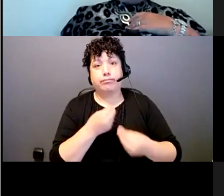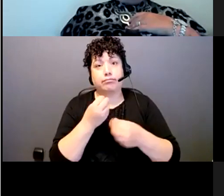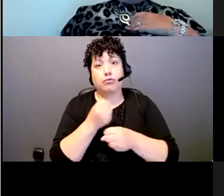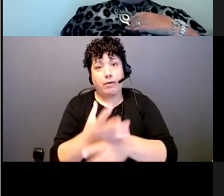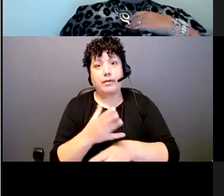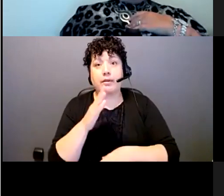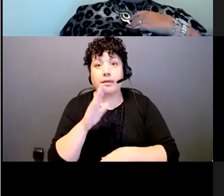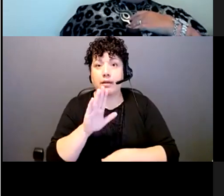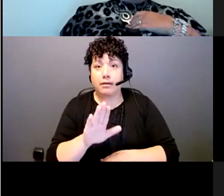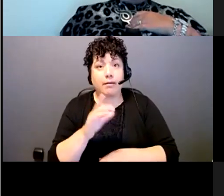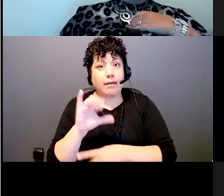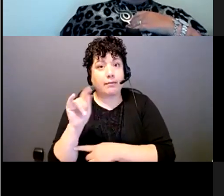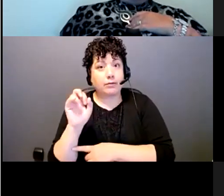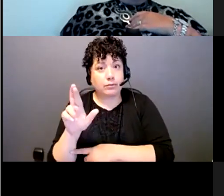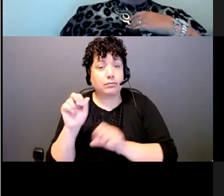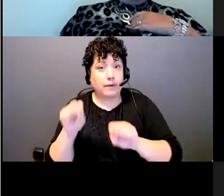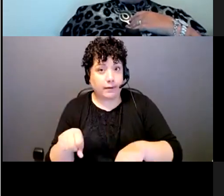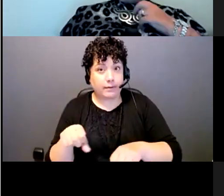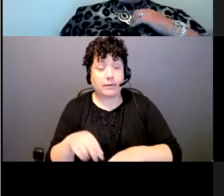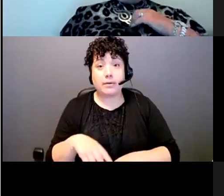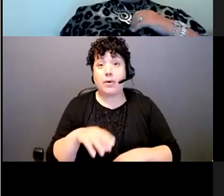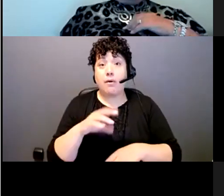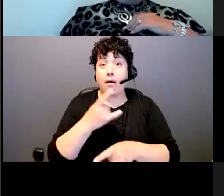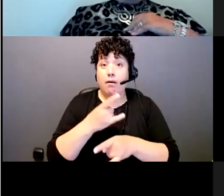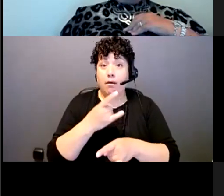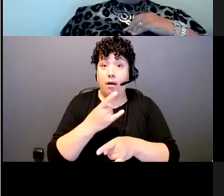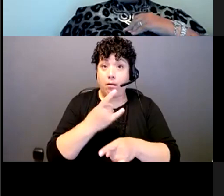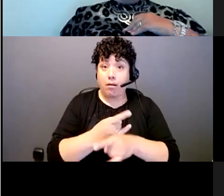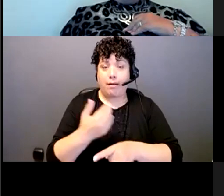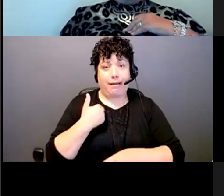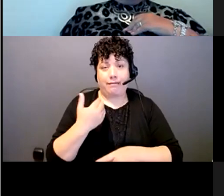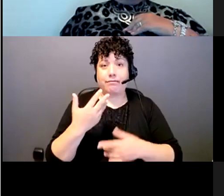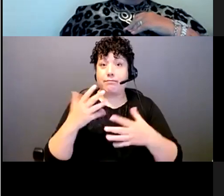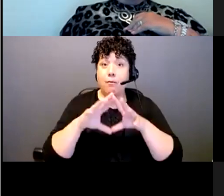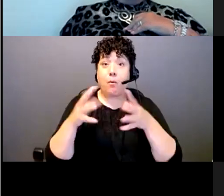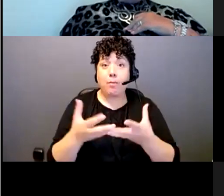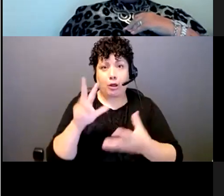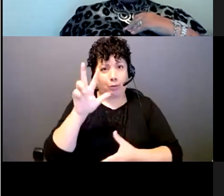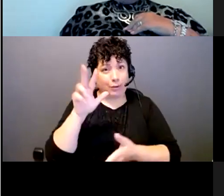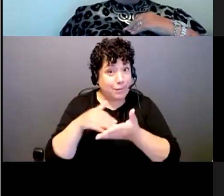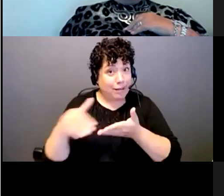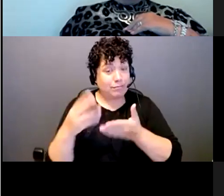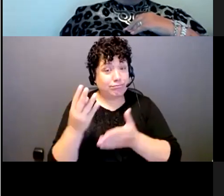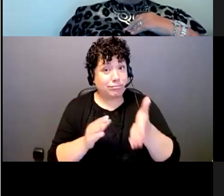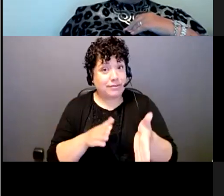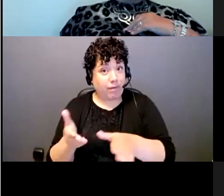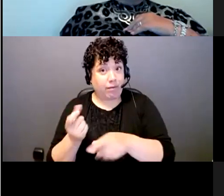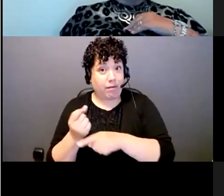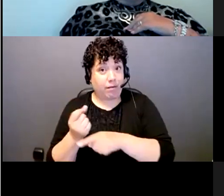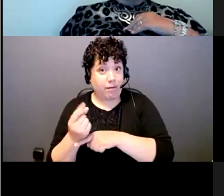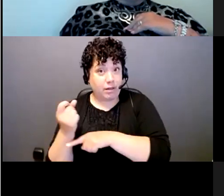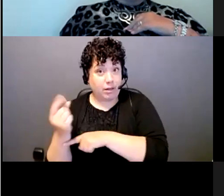be. So, but globally, alcohol was linked over to 3 million deaths per year, slightly more than lung